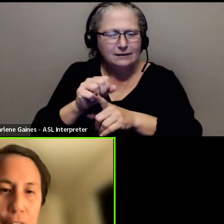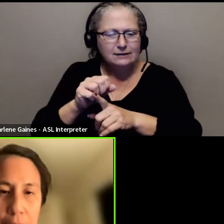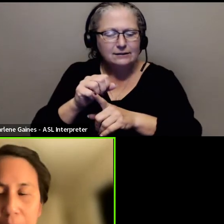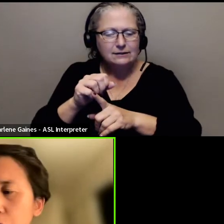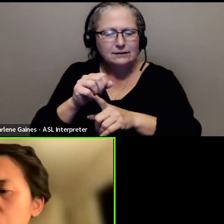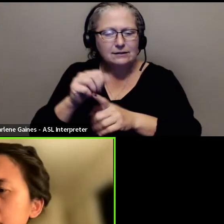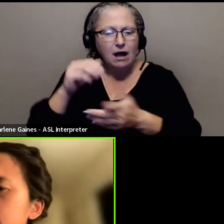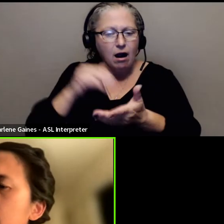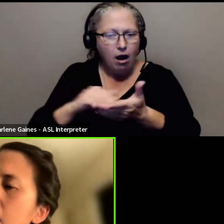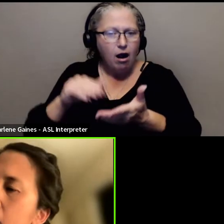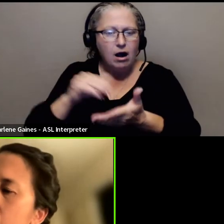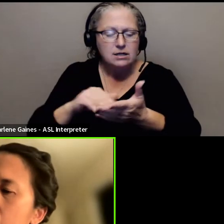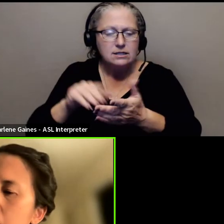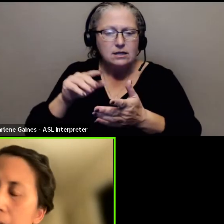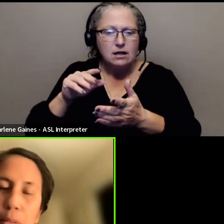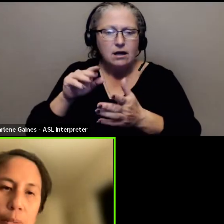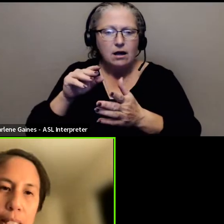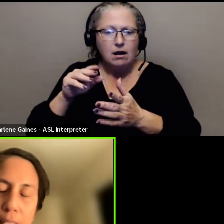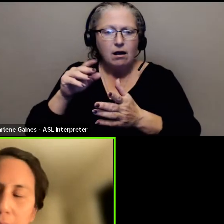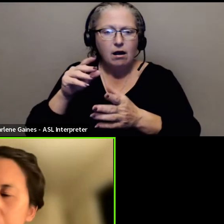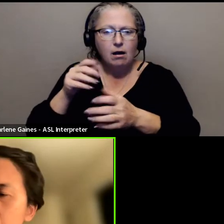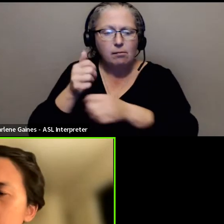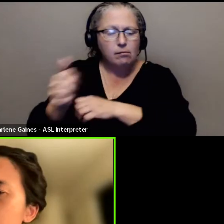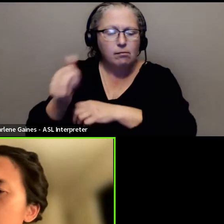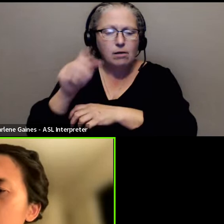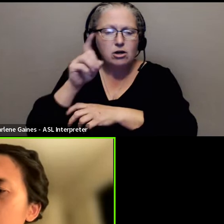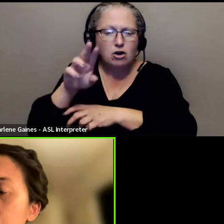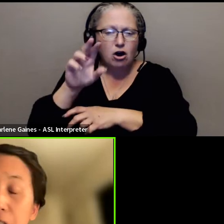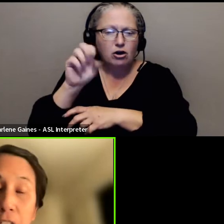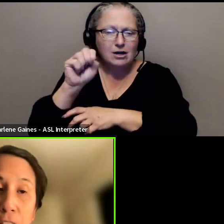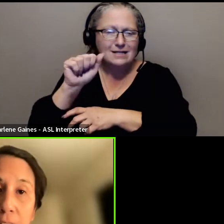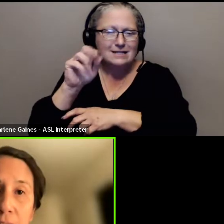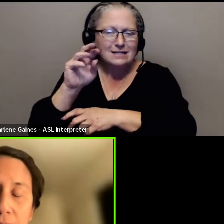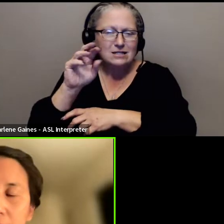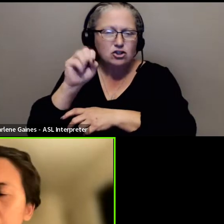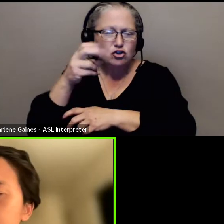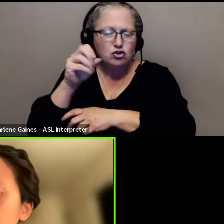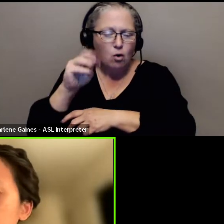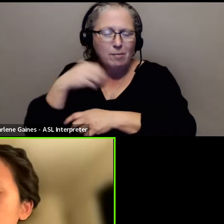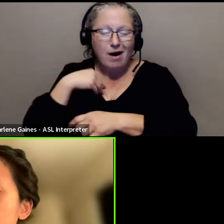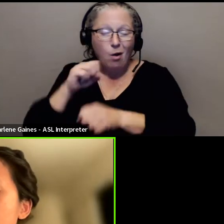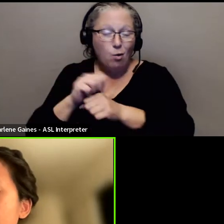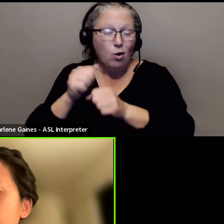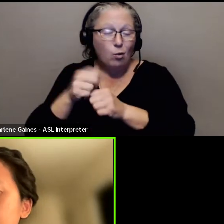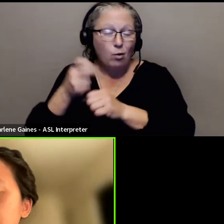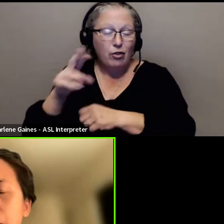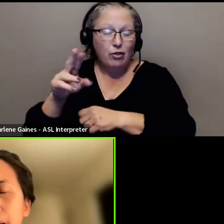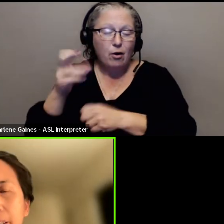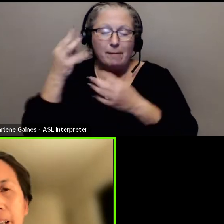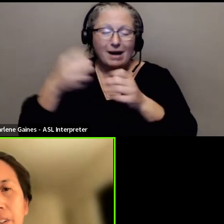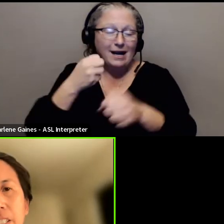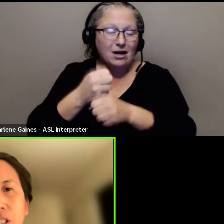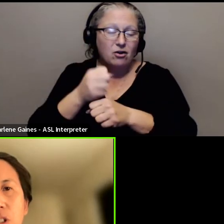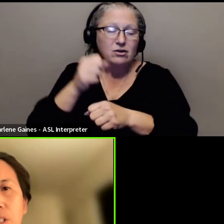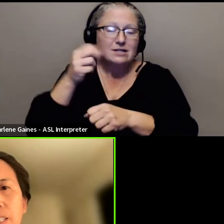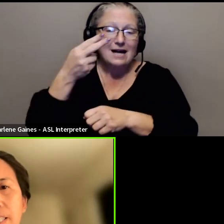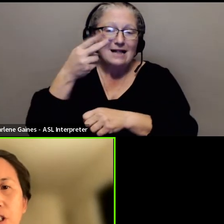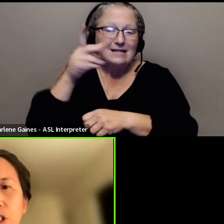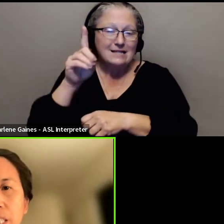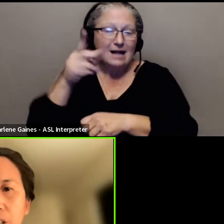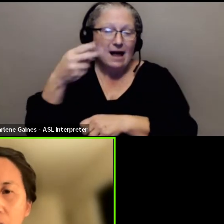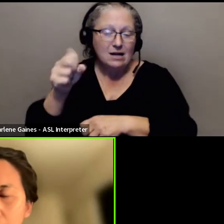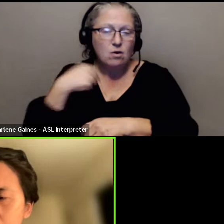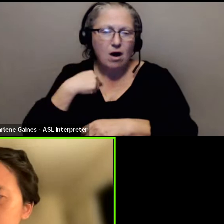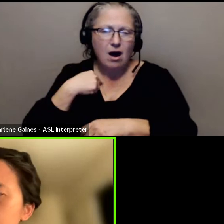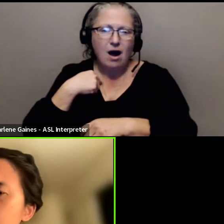put on Dr. Shamia Shoman. I worked with Shamia for years at Hillsdale High School. And so I inherited the students